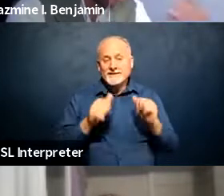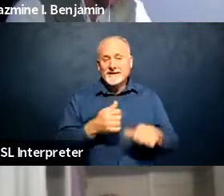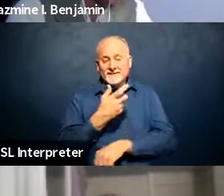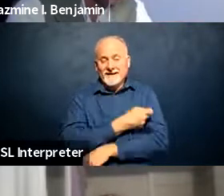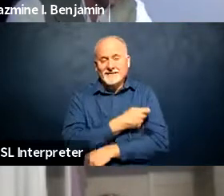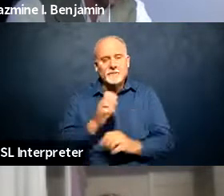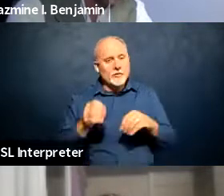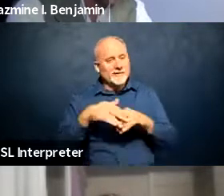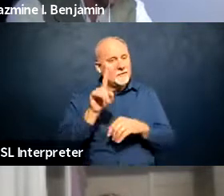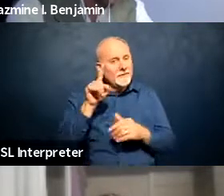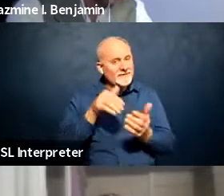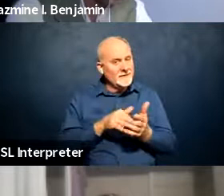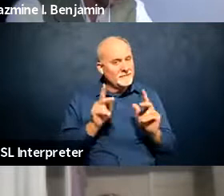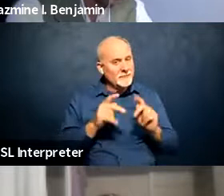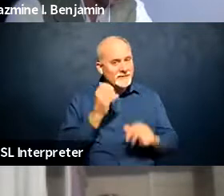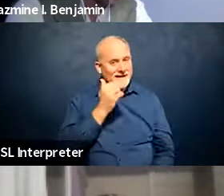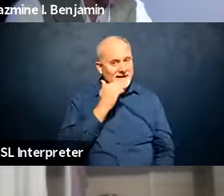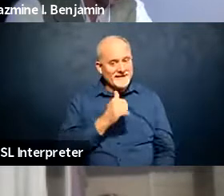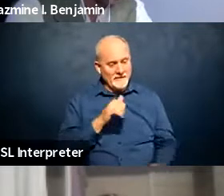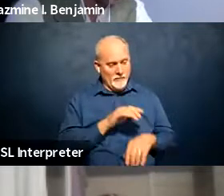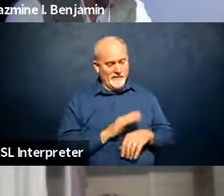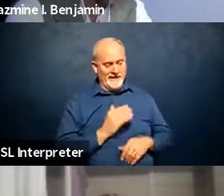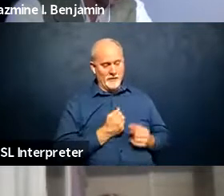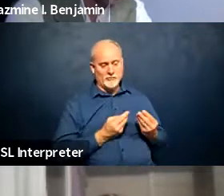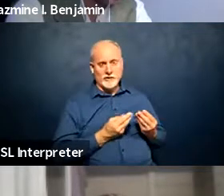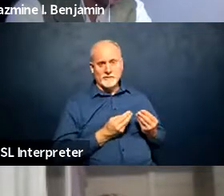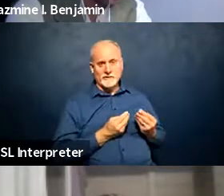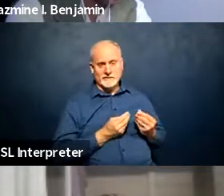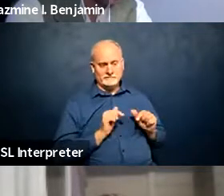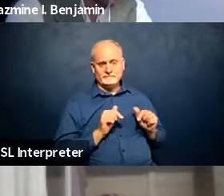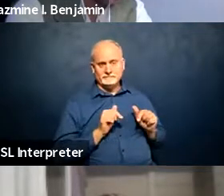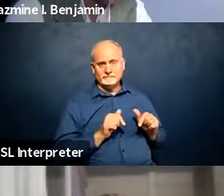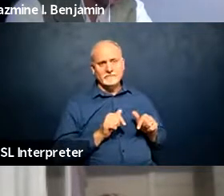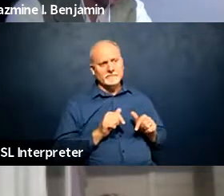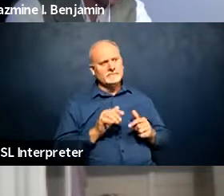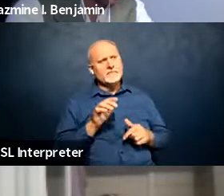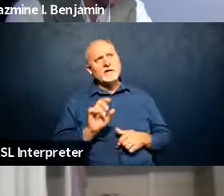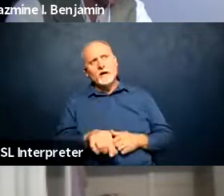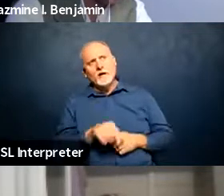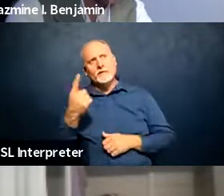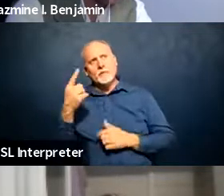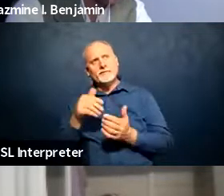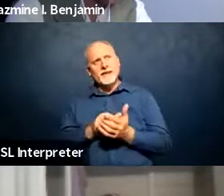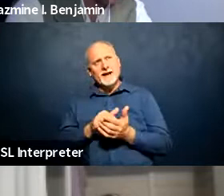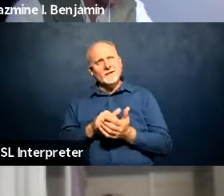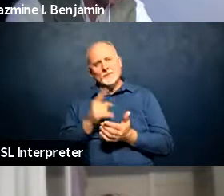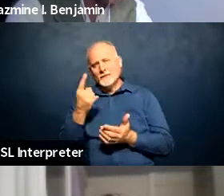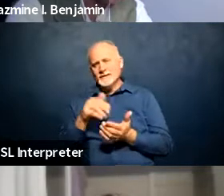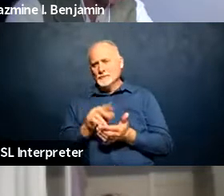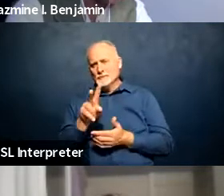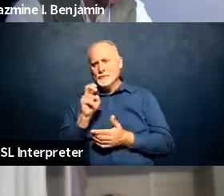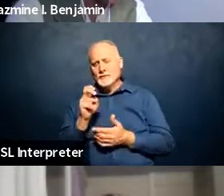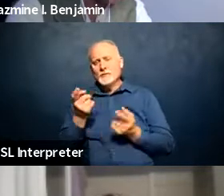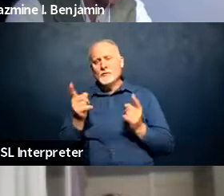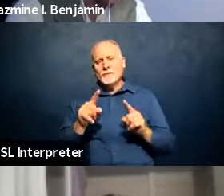1,000 people a day just on our site for our campus, and can do probably another 1,000 or 1,200 once we move to